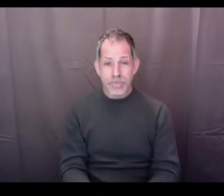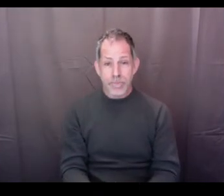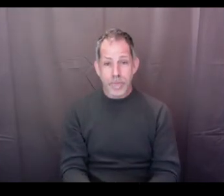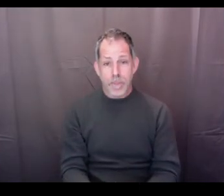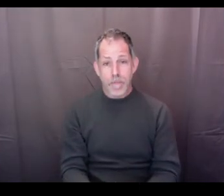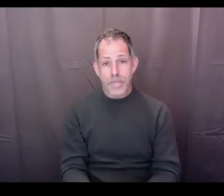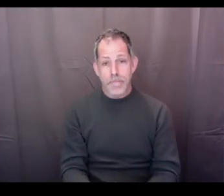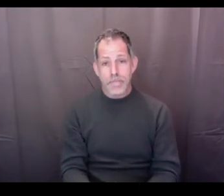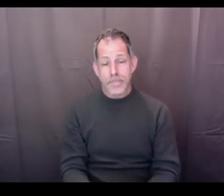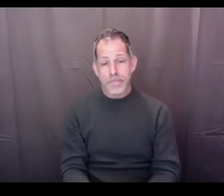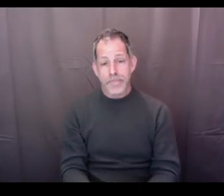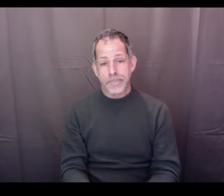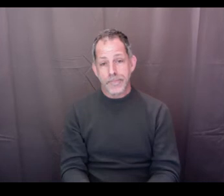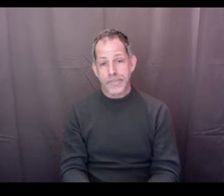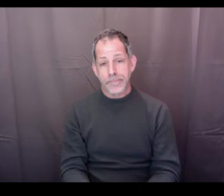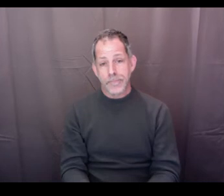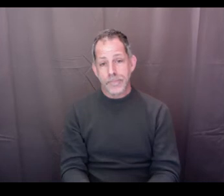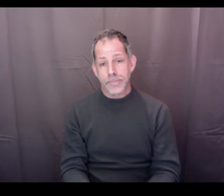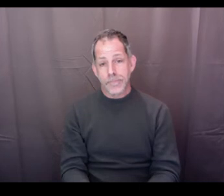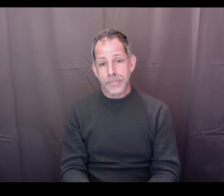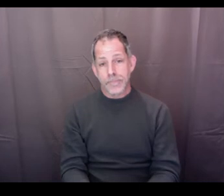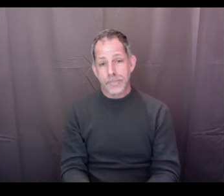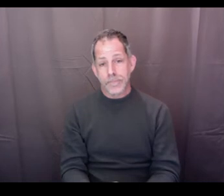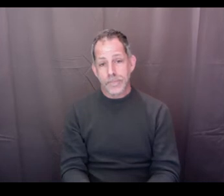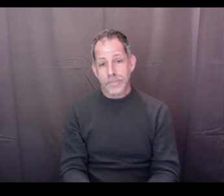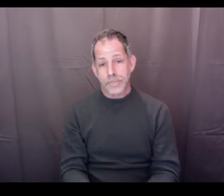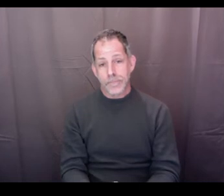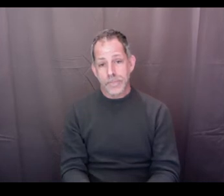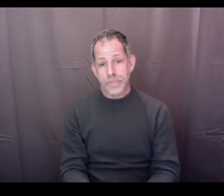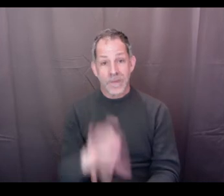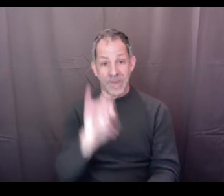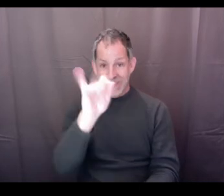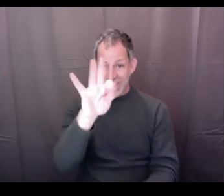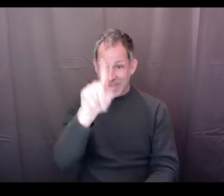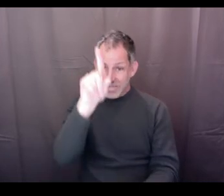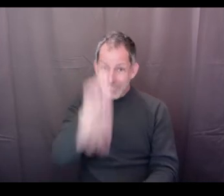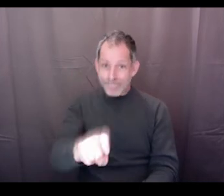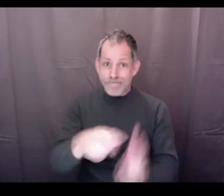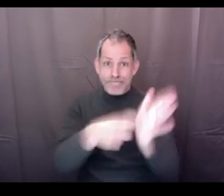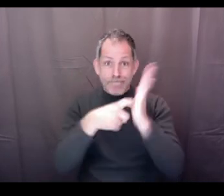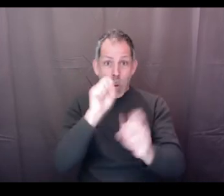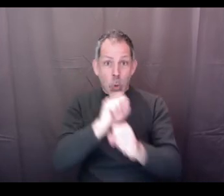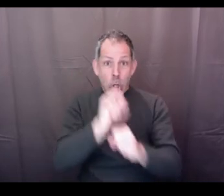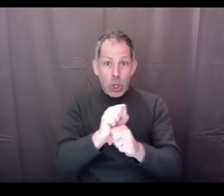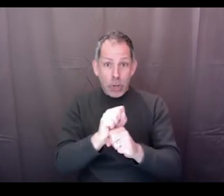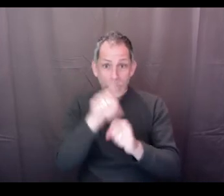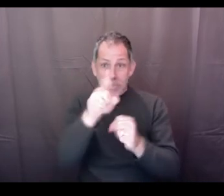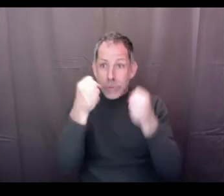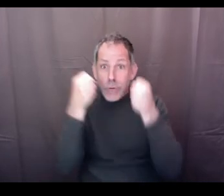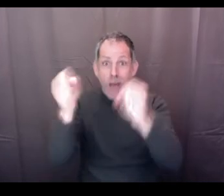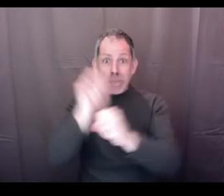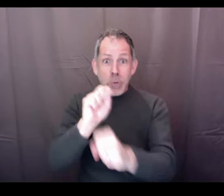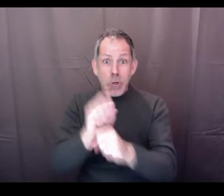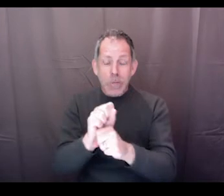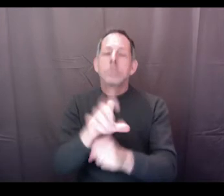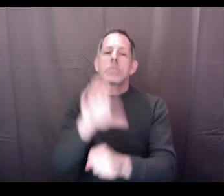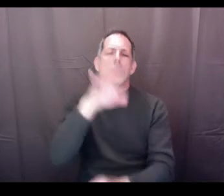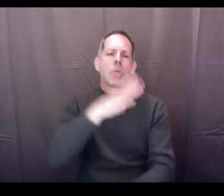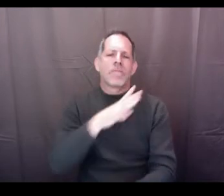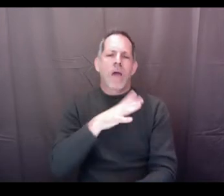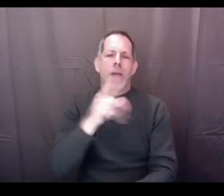employment is in a permitted sector now, toward our employment, and then getting right back home and then observing those social